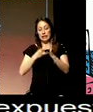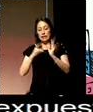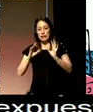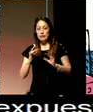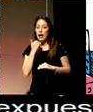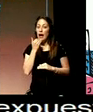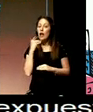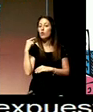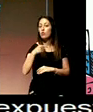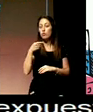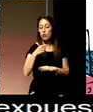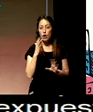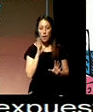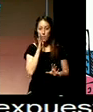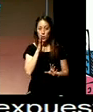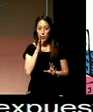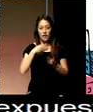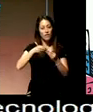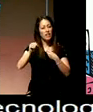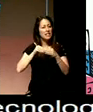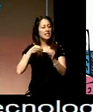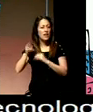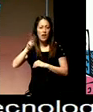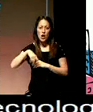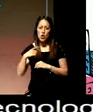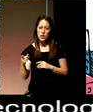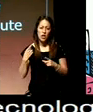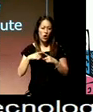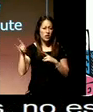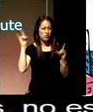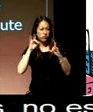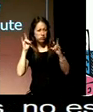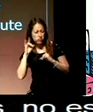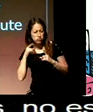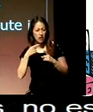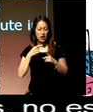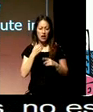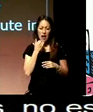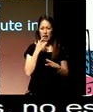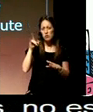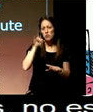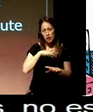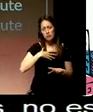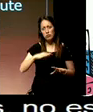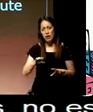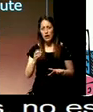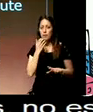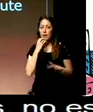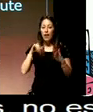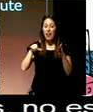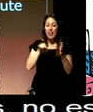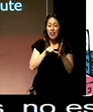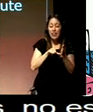the route, interferences if marks are too close, hands too busy to explore the work of